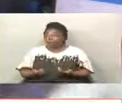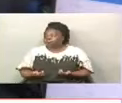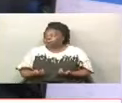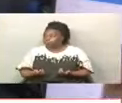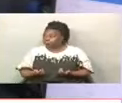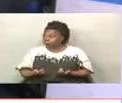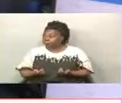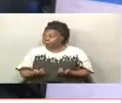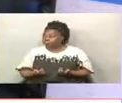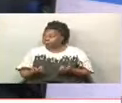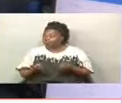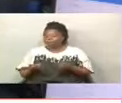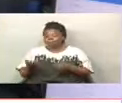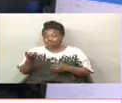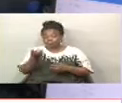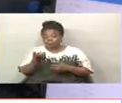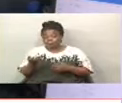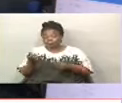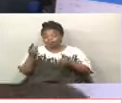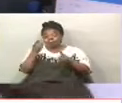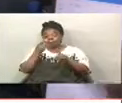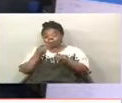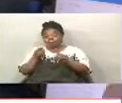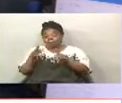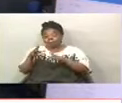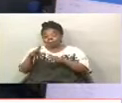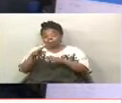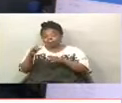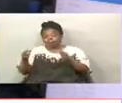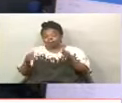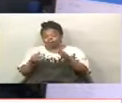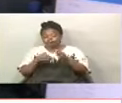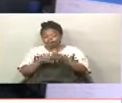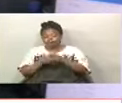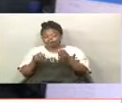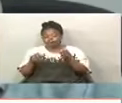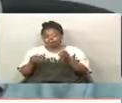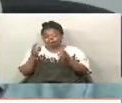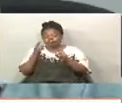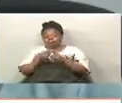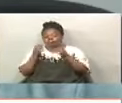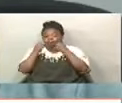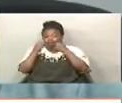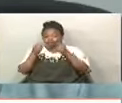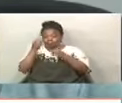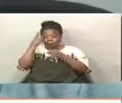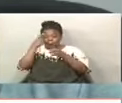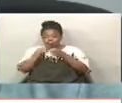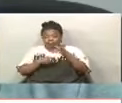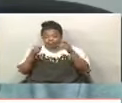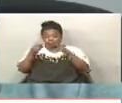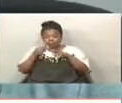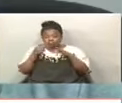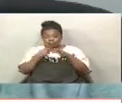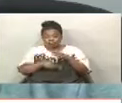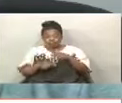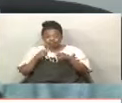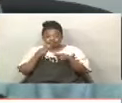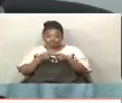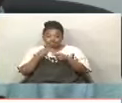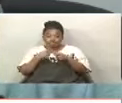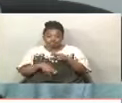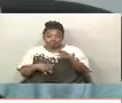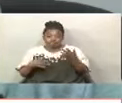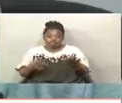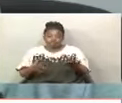balina access ku information etuyamba kutegera shechi dako. So we usually say that this is what we call day